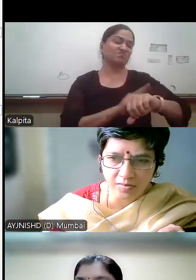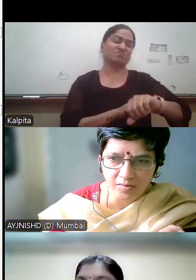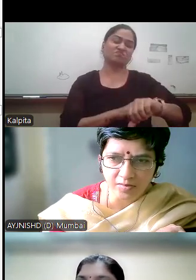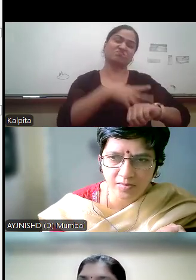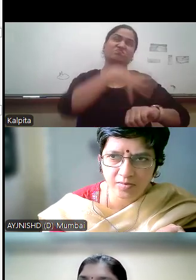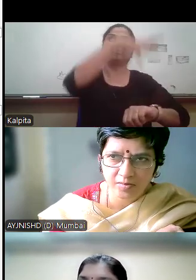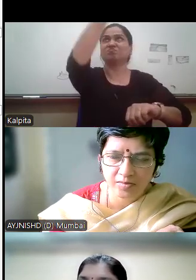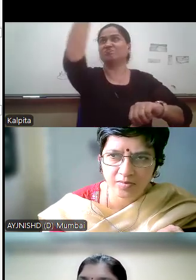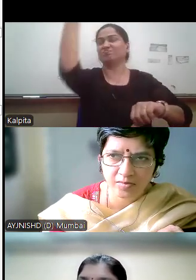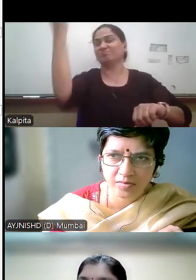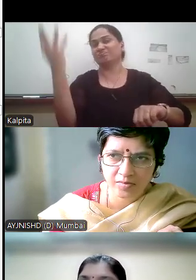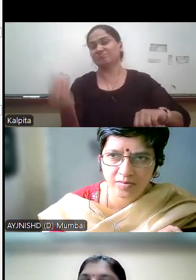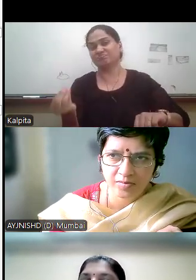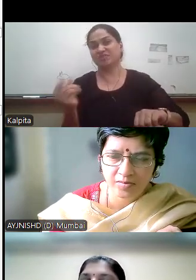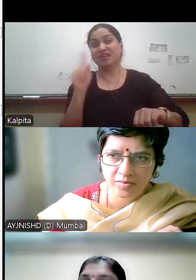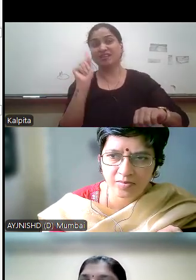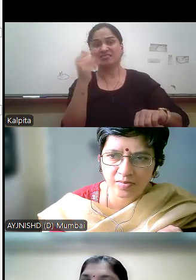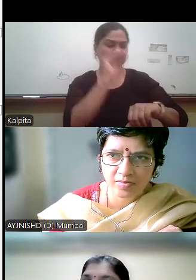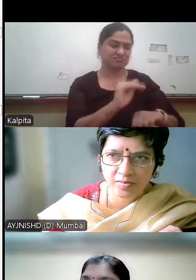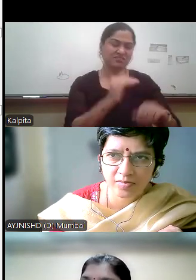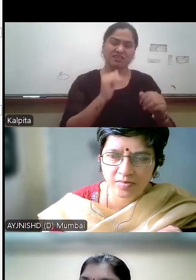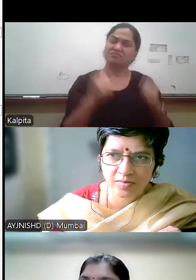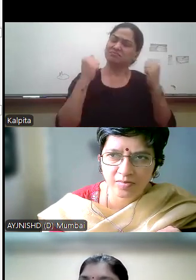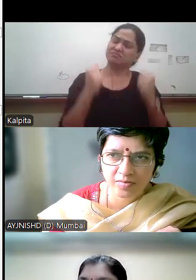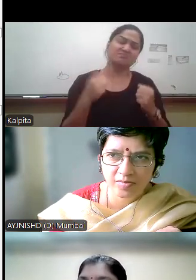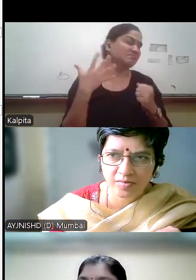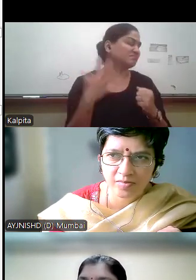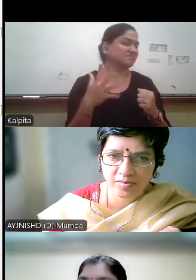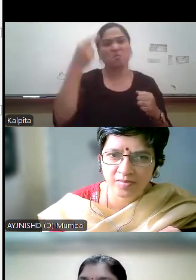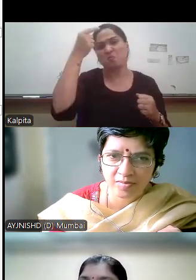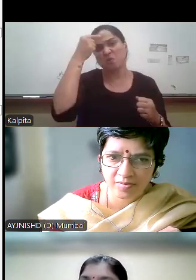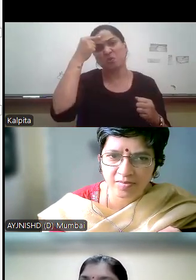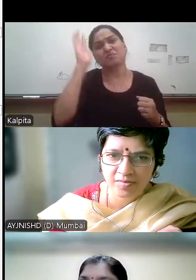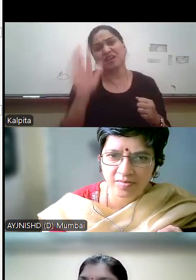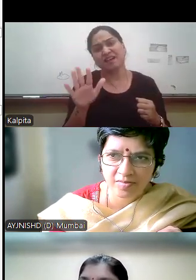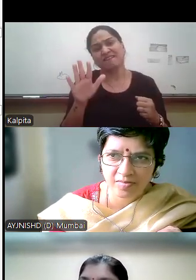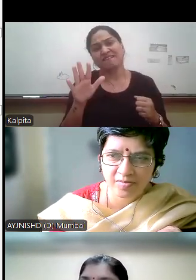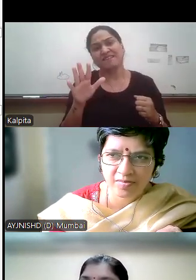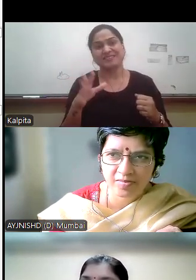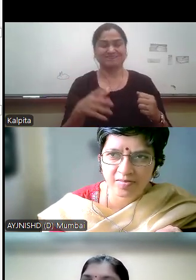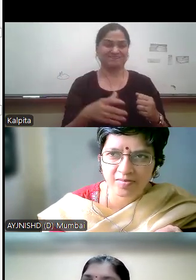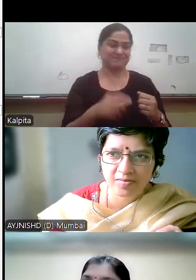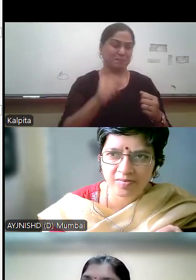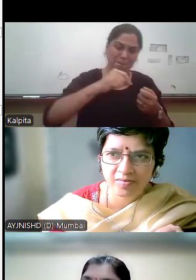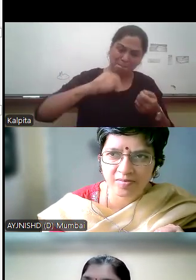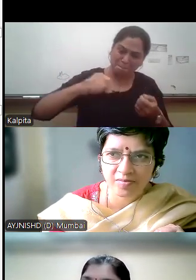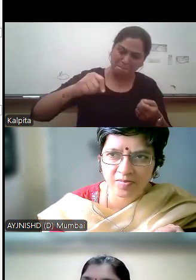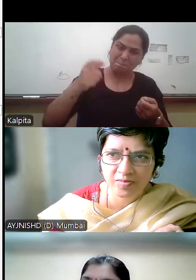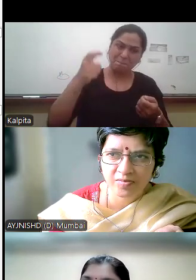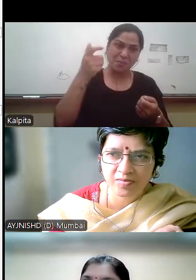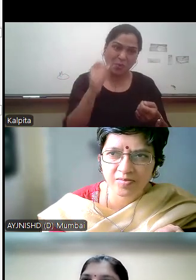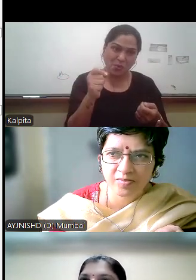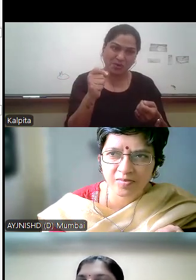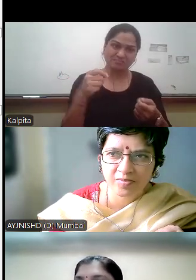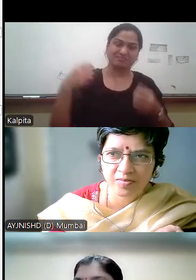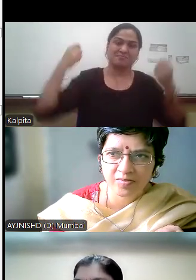them. So how to learn to sit down? What are the fine motor skills the child will need, like holding the pencil, putting his things in the